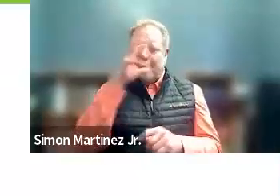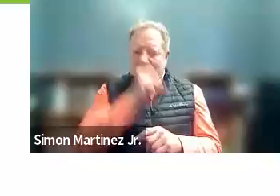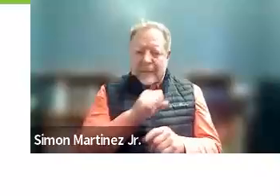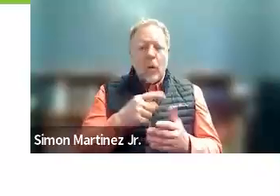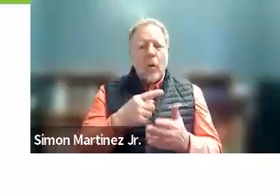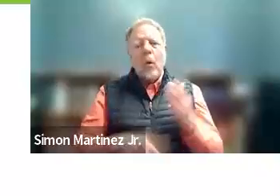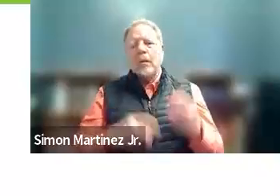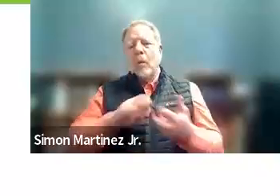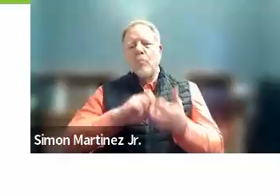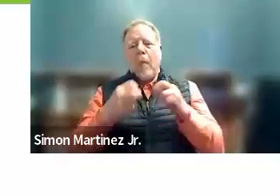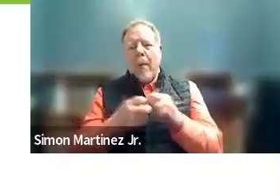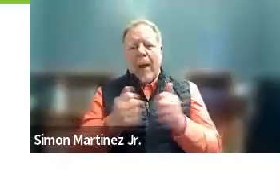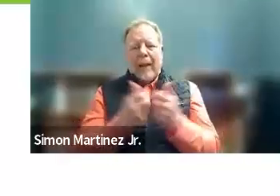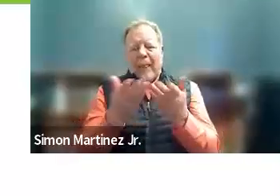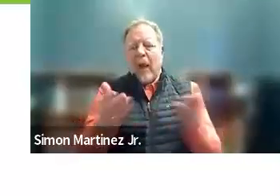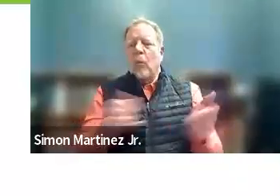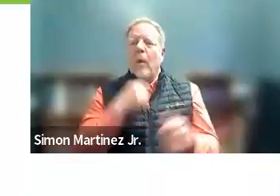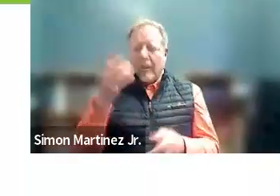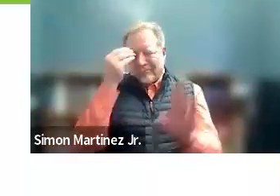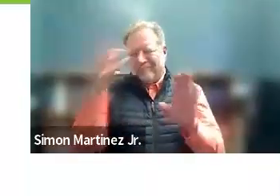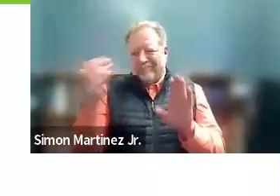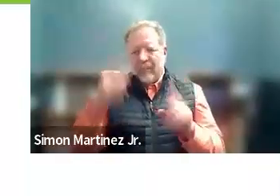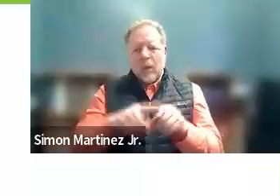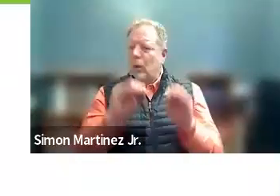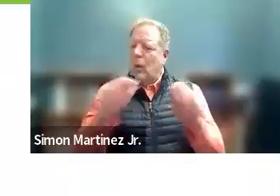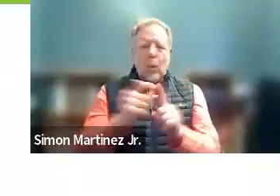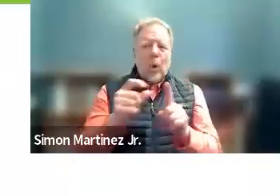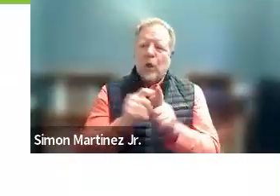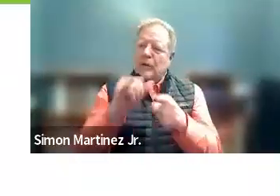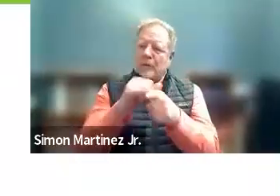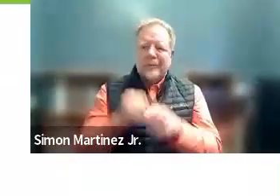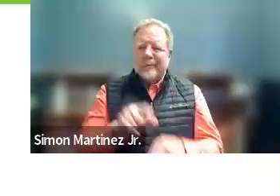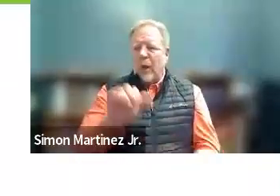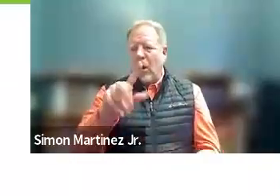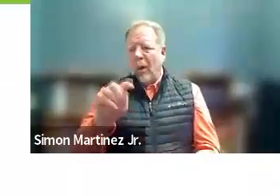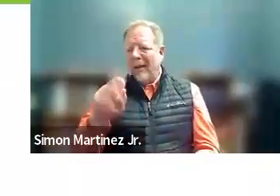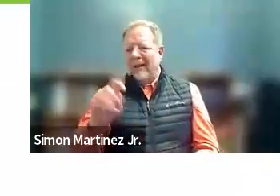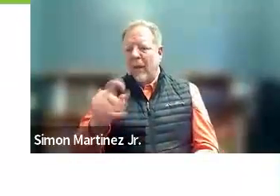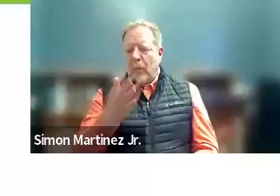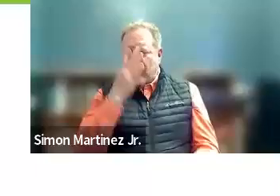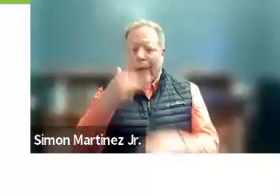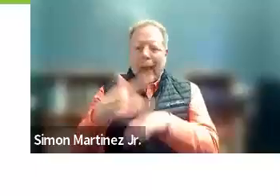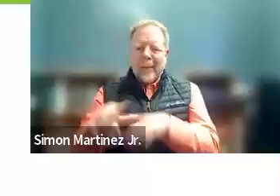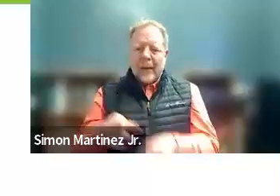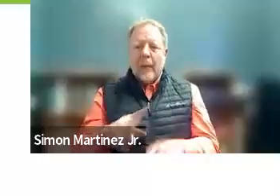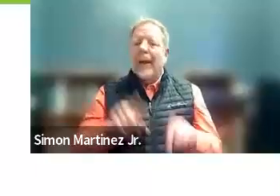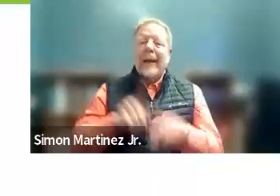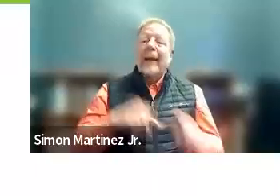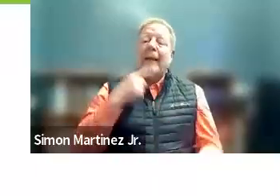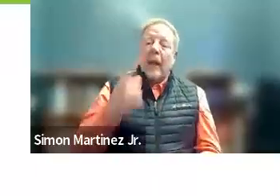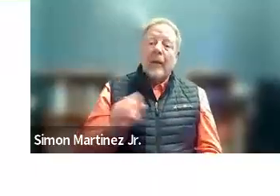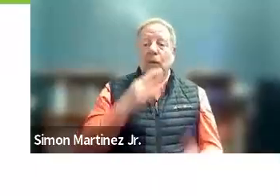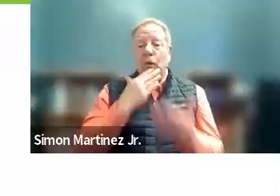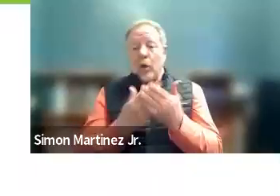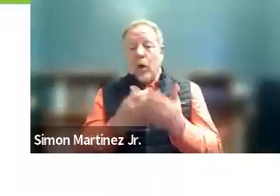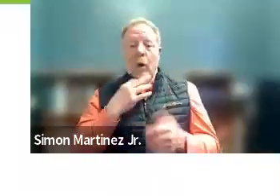what's programmatically not there. It can tell you that there's no words in the alt text field, but it can't tell you what if it's